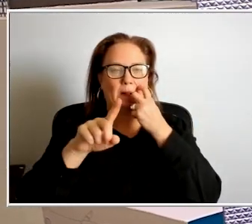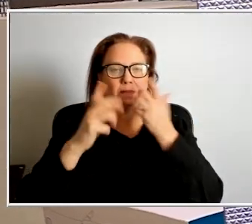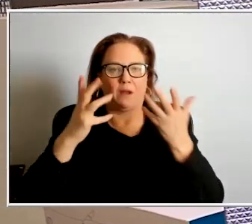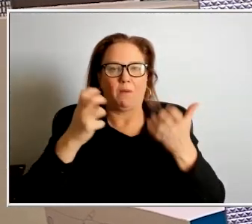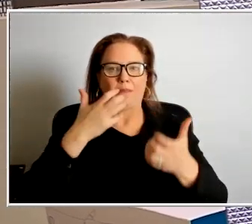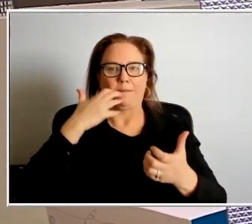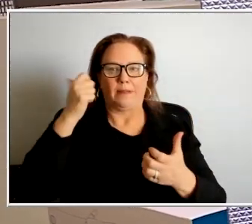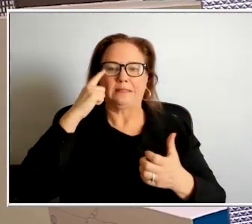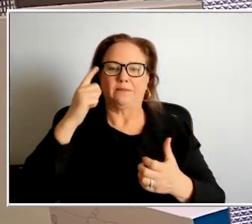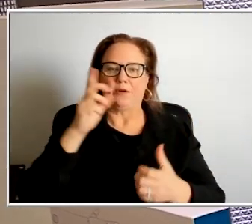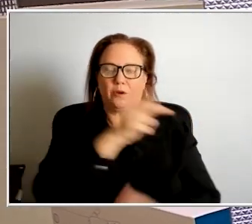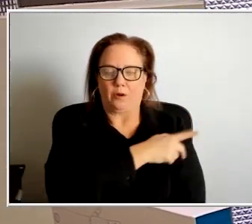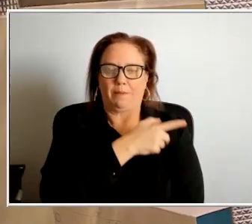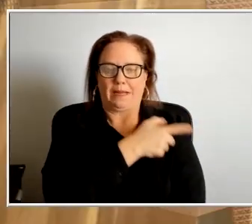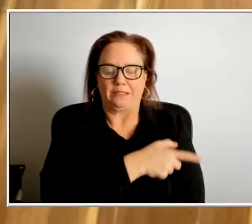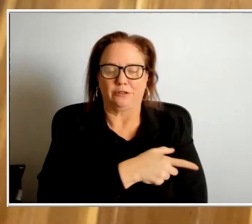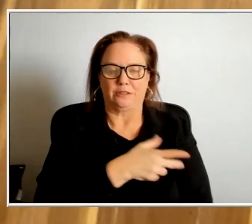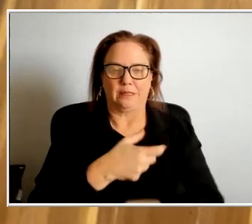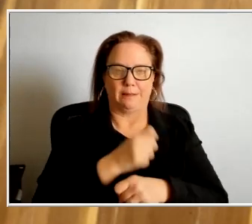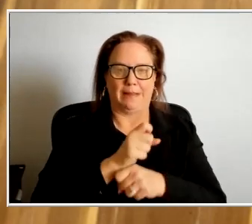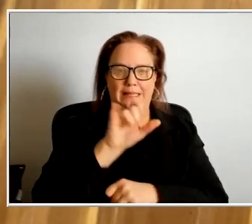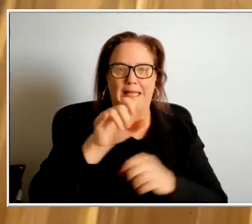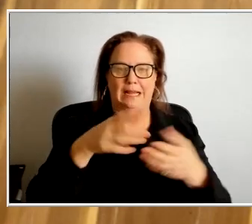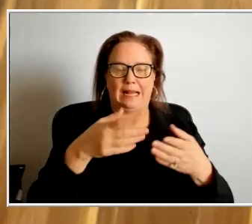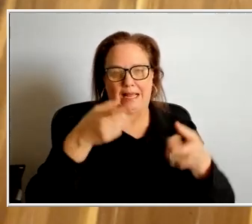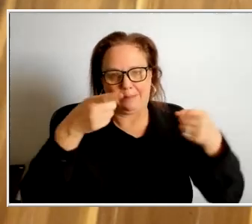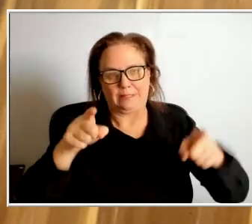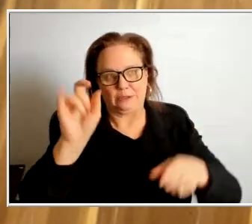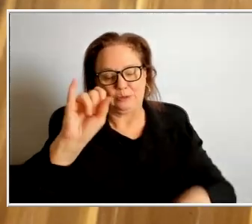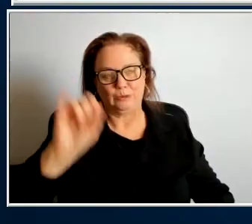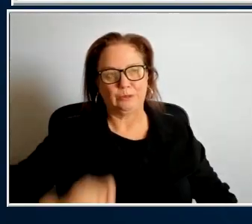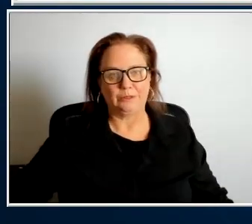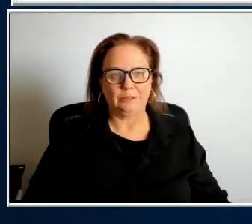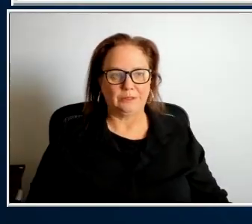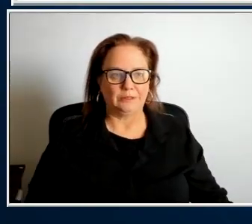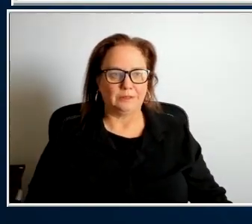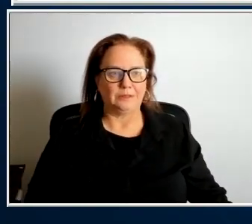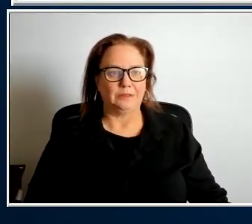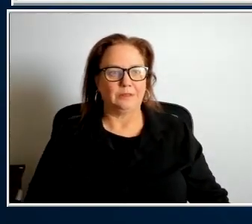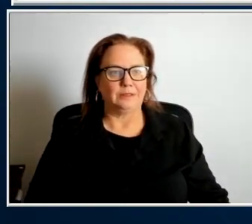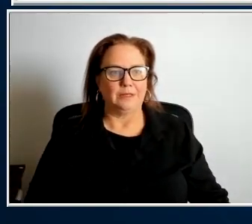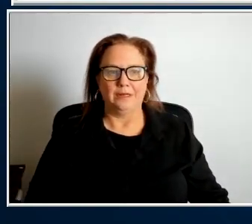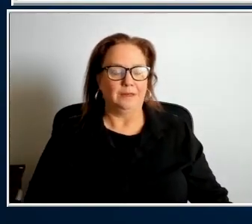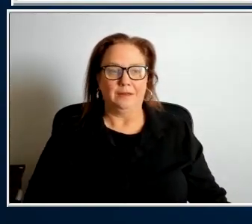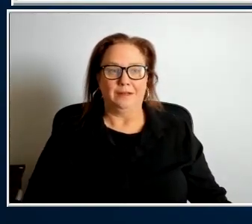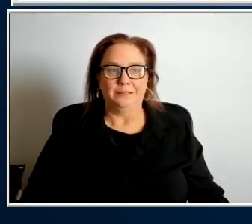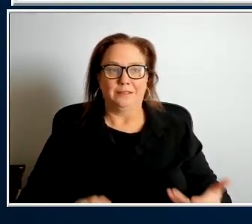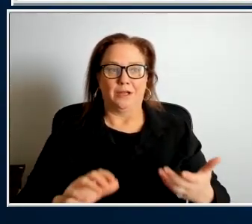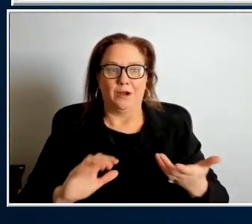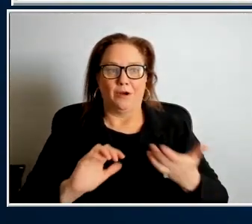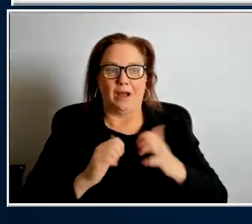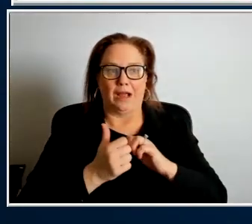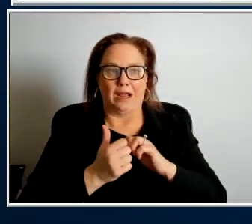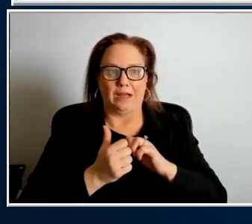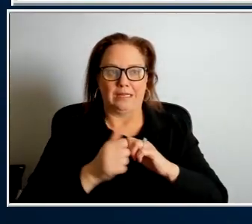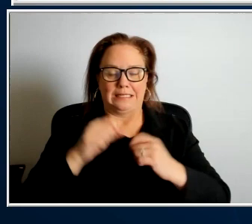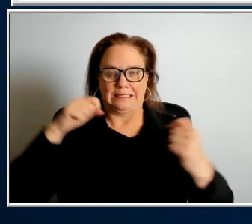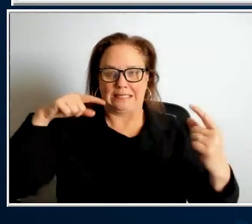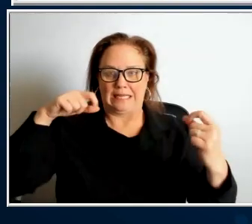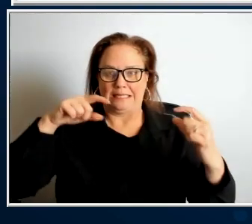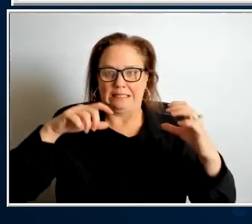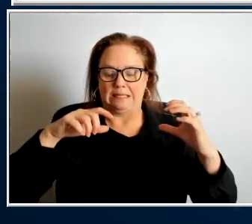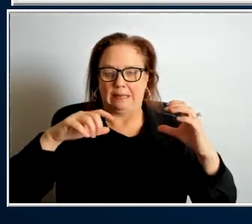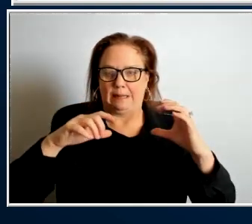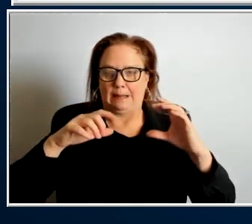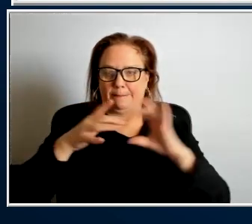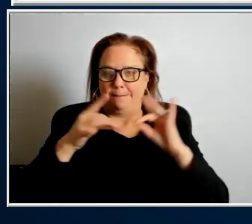best for their patients, and they're going to make that happen. So tell us how it works. It sends messages to your muscles. Is there